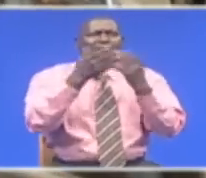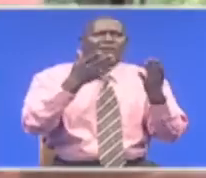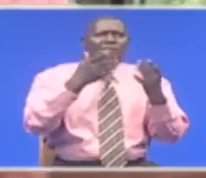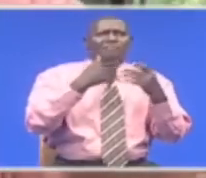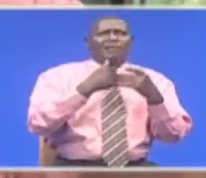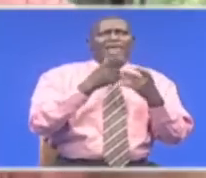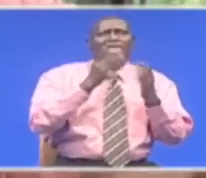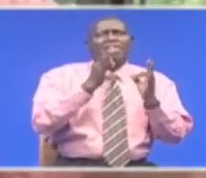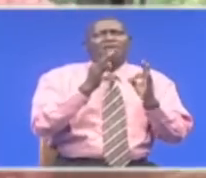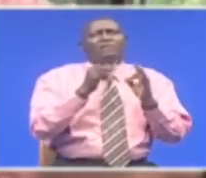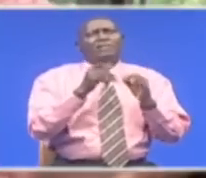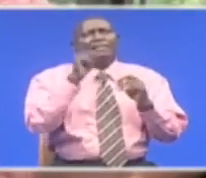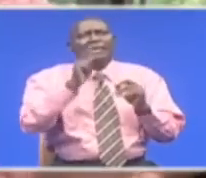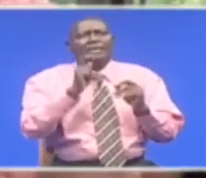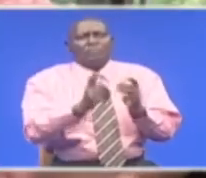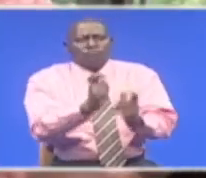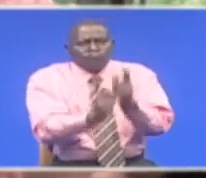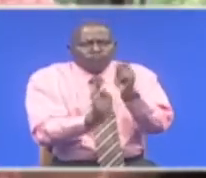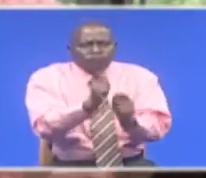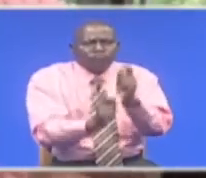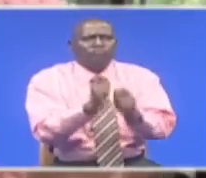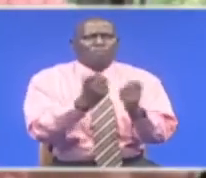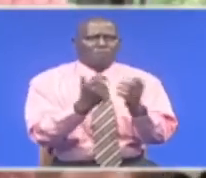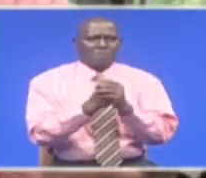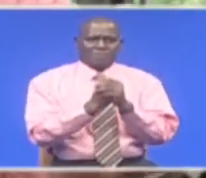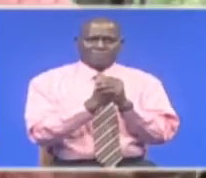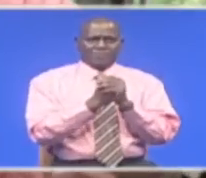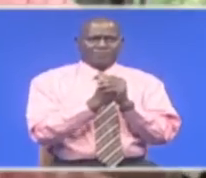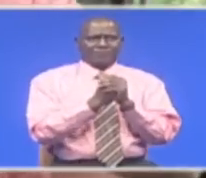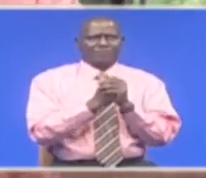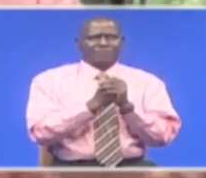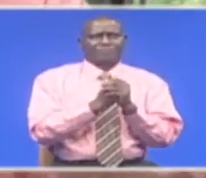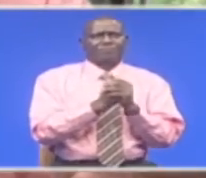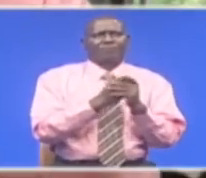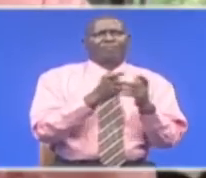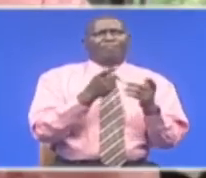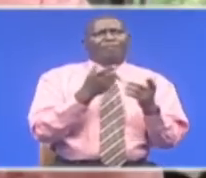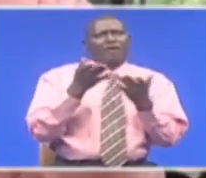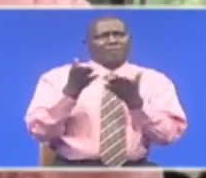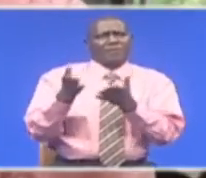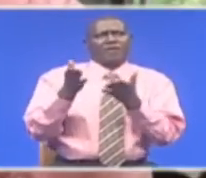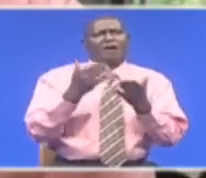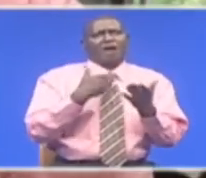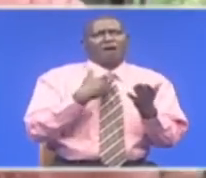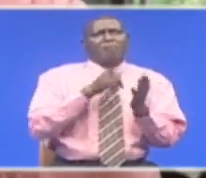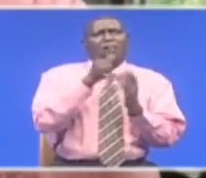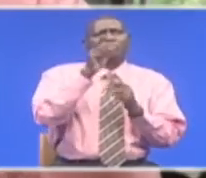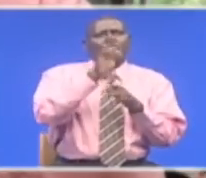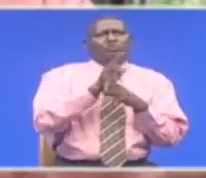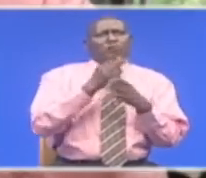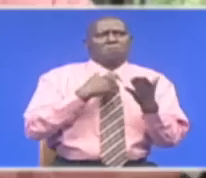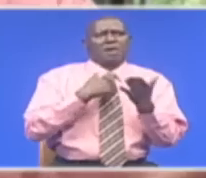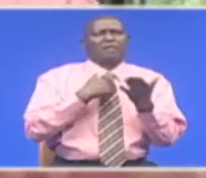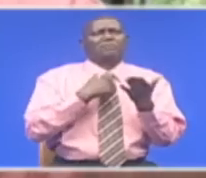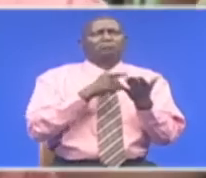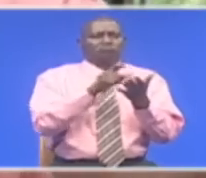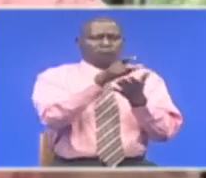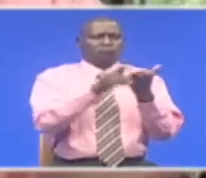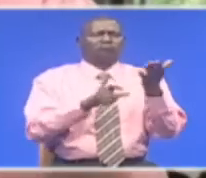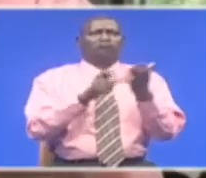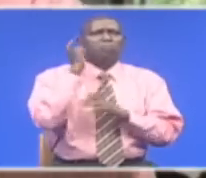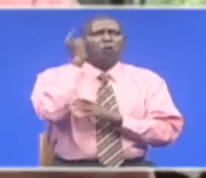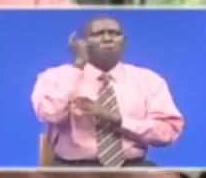milked. I have a system, and I have also apps on my telephone, and I can follow all